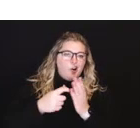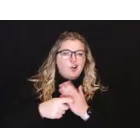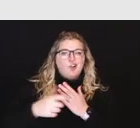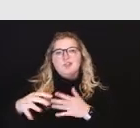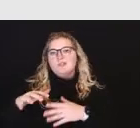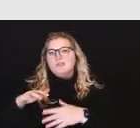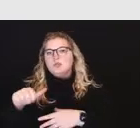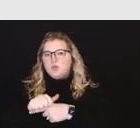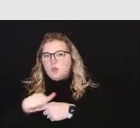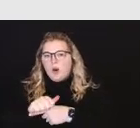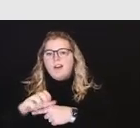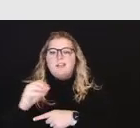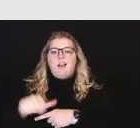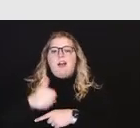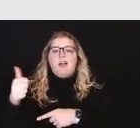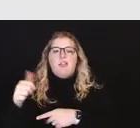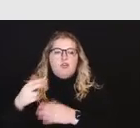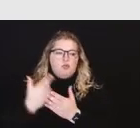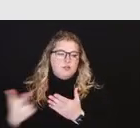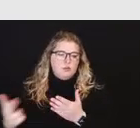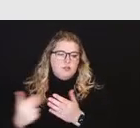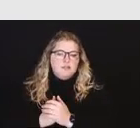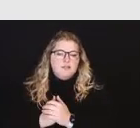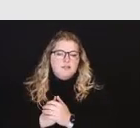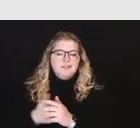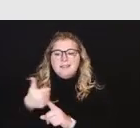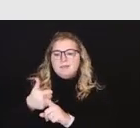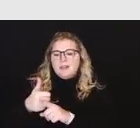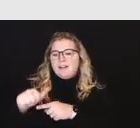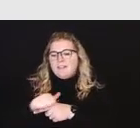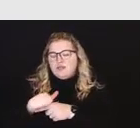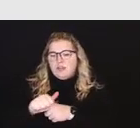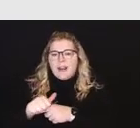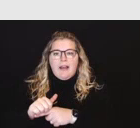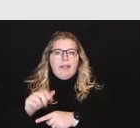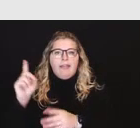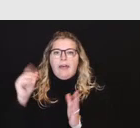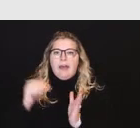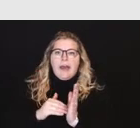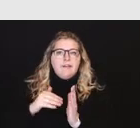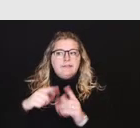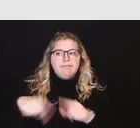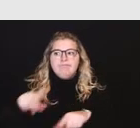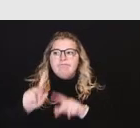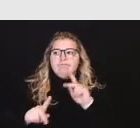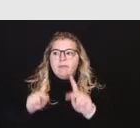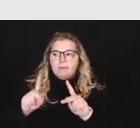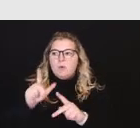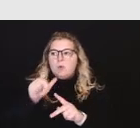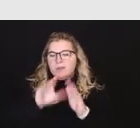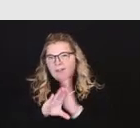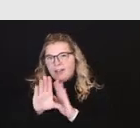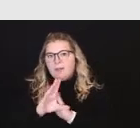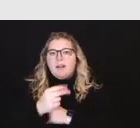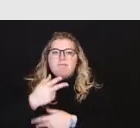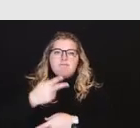resources. He has traveled extensively to train thousands of web developers and other professionals to develop and maintain web